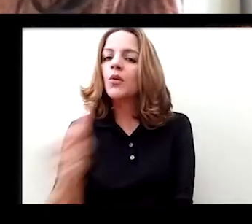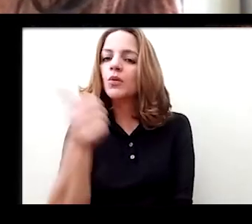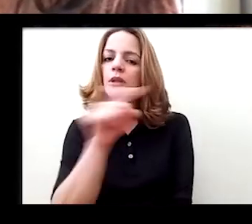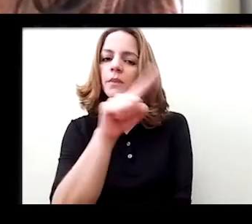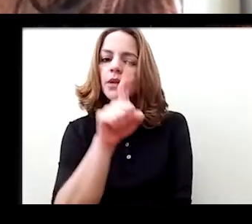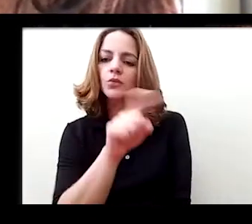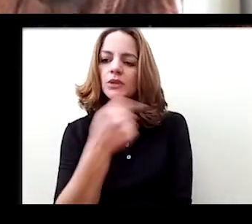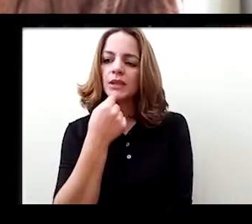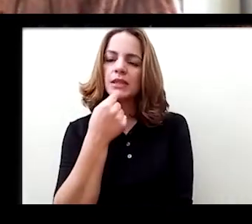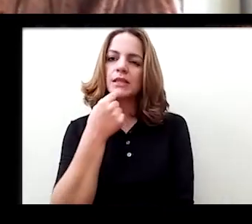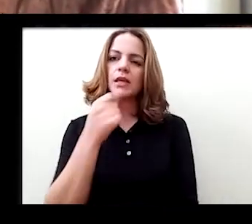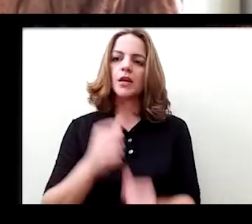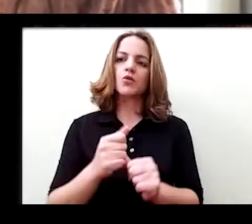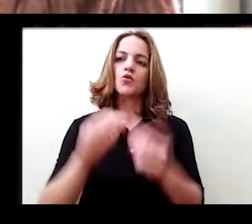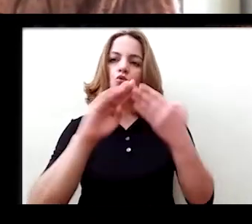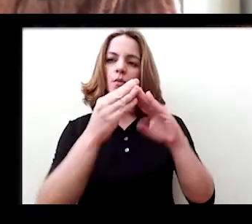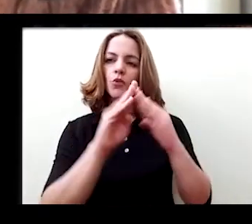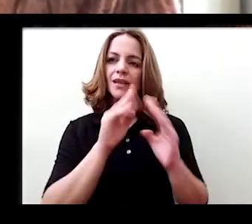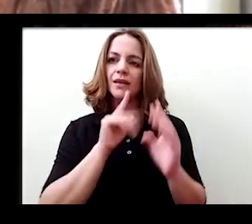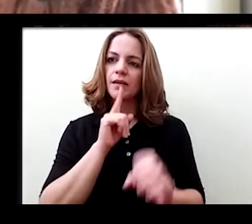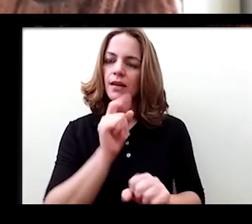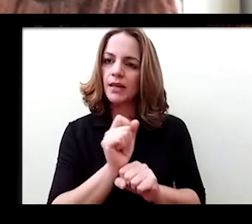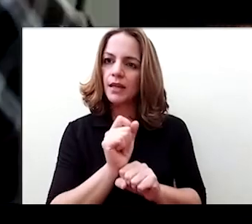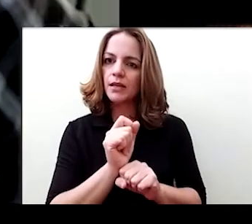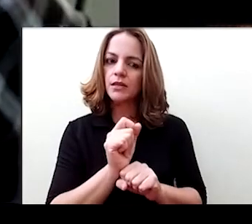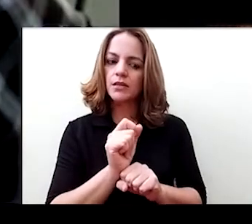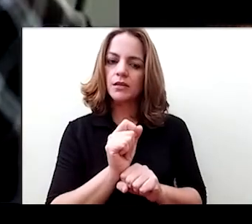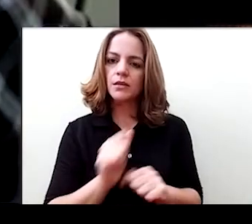also called Realidades. I believe that it followed the original.